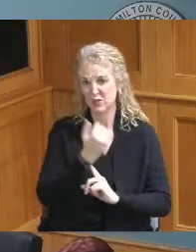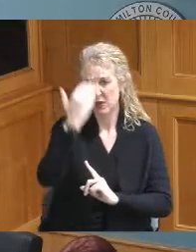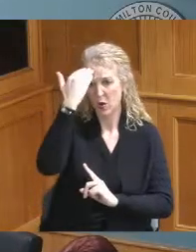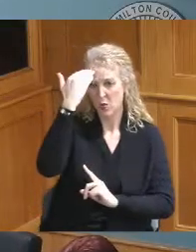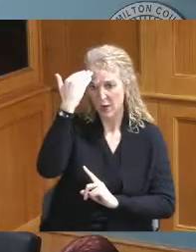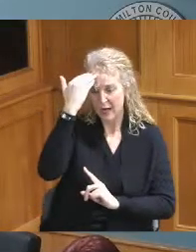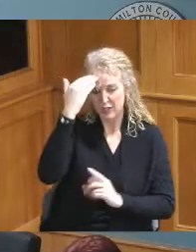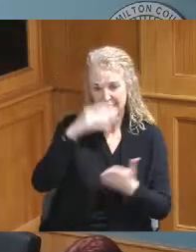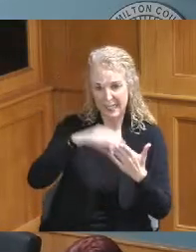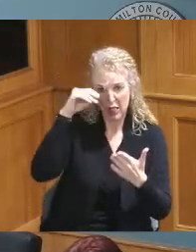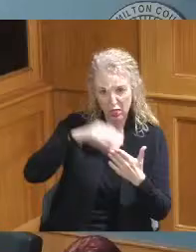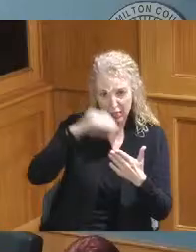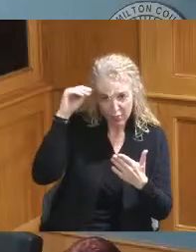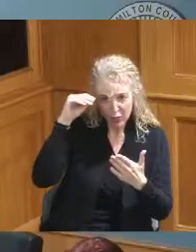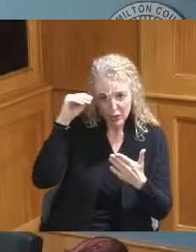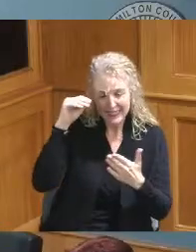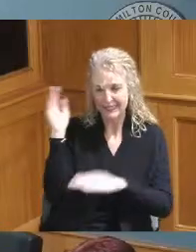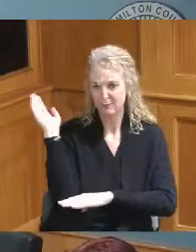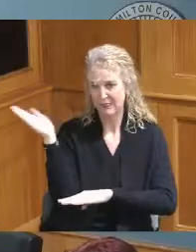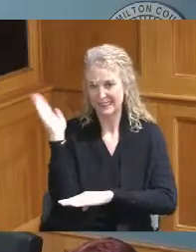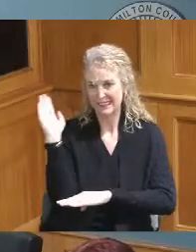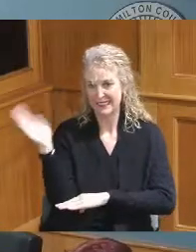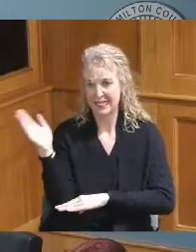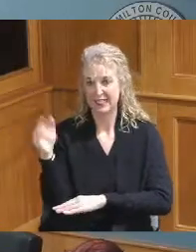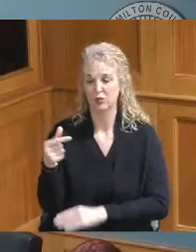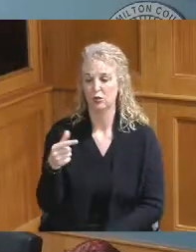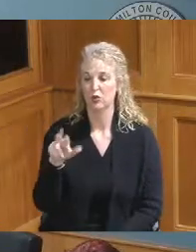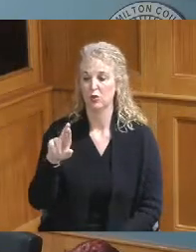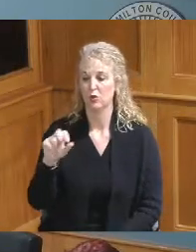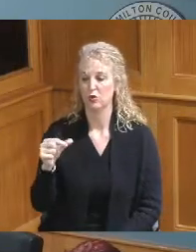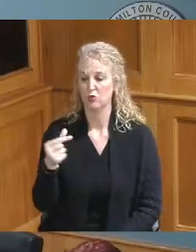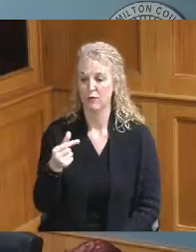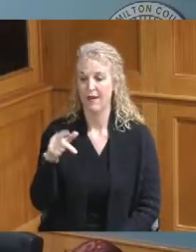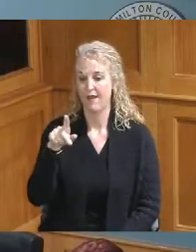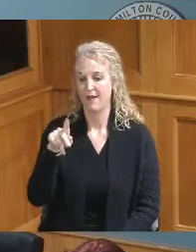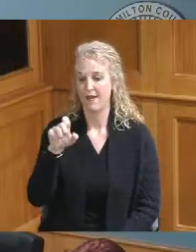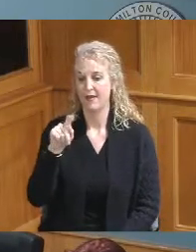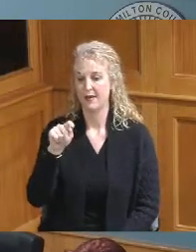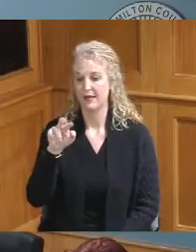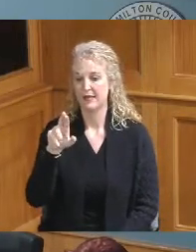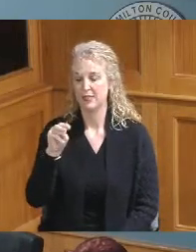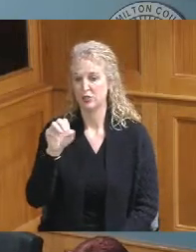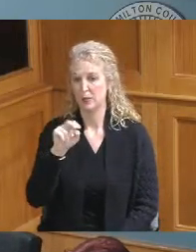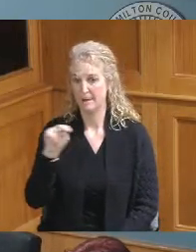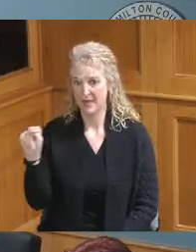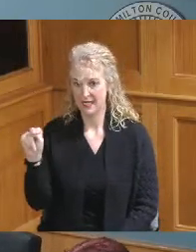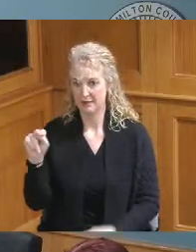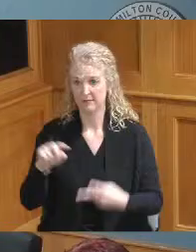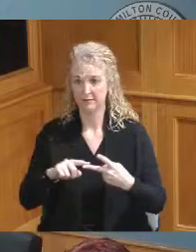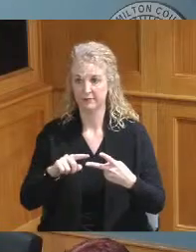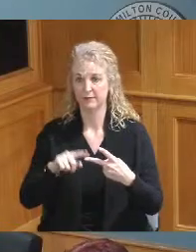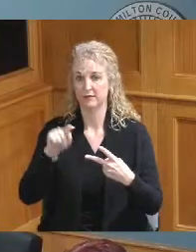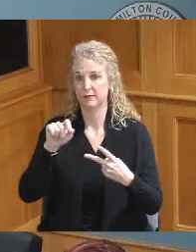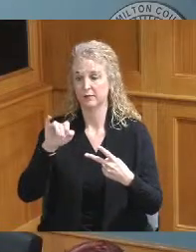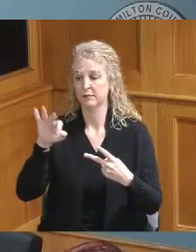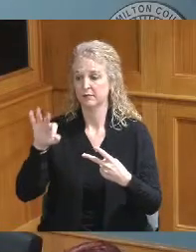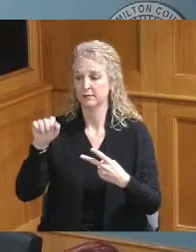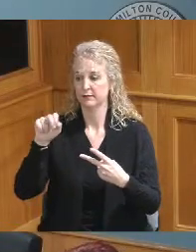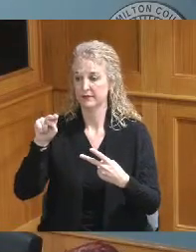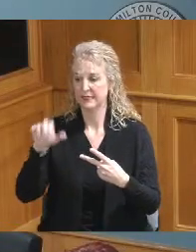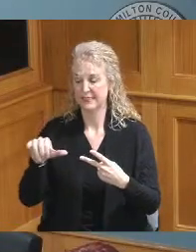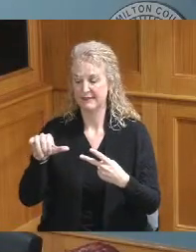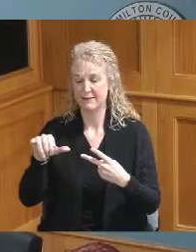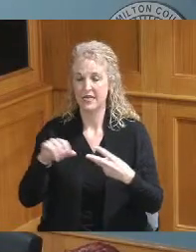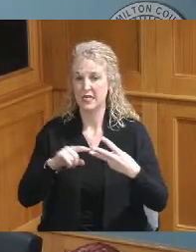learning. Presentation. Greg Kesterman is here, Public Health Commissioner. Tiffany Mattingly is here with the Health